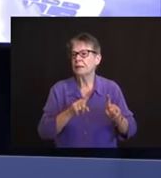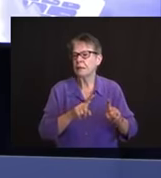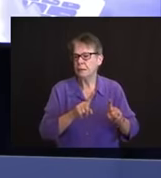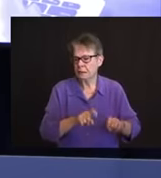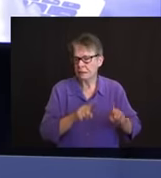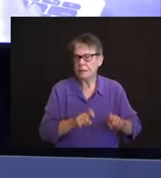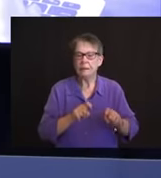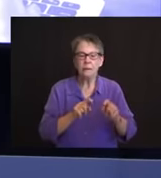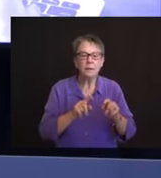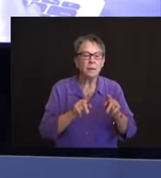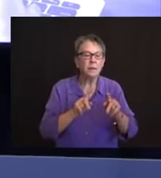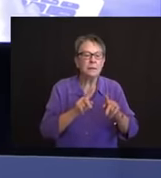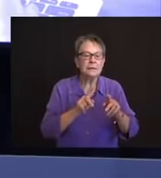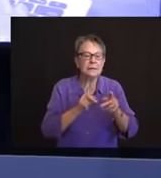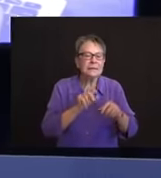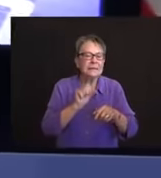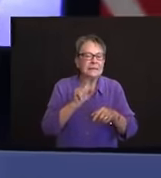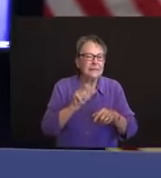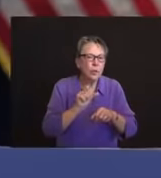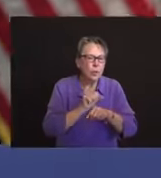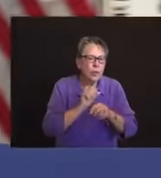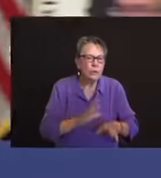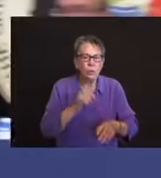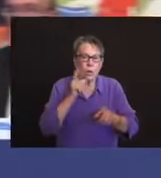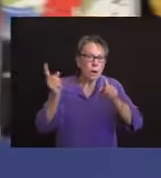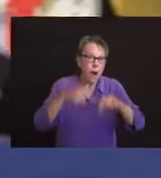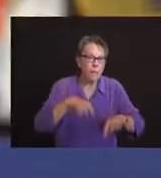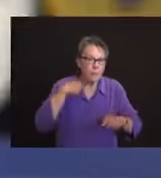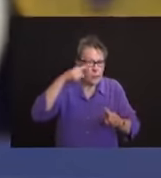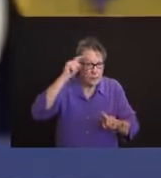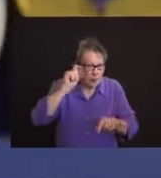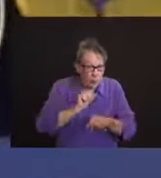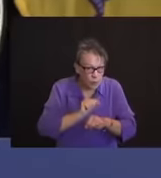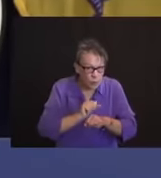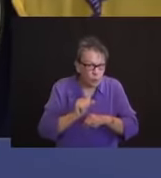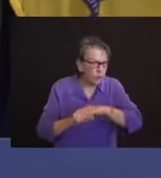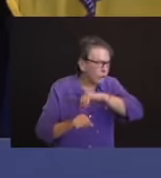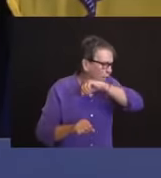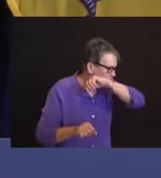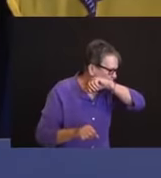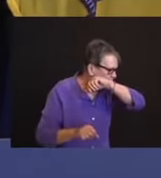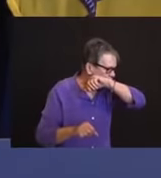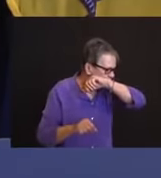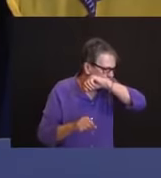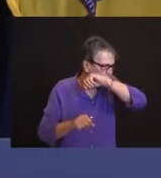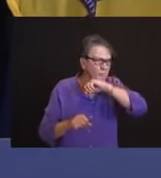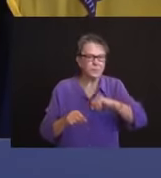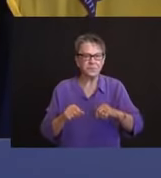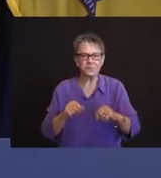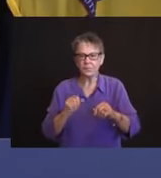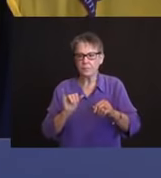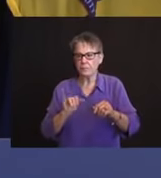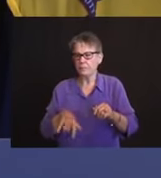up. Good point on seasonal, which we haven't talked about in a few days, is another possible